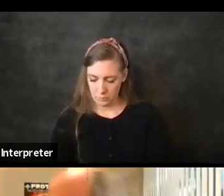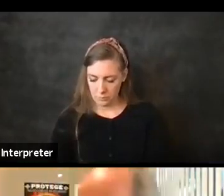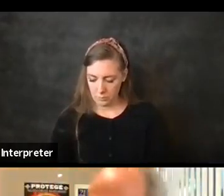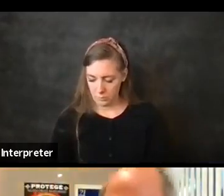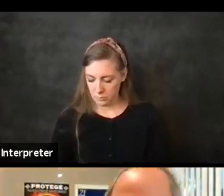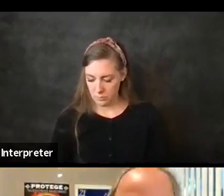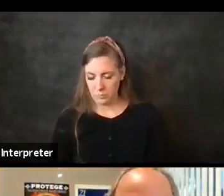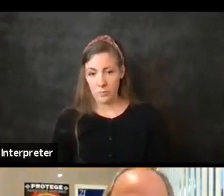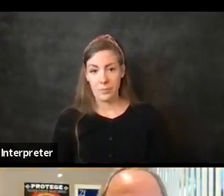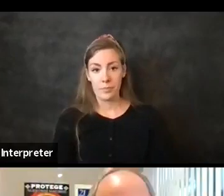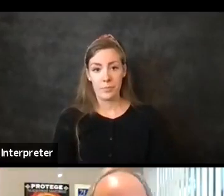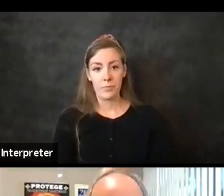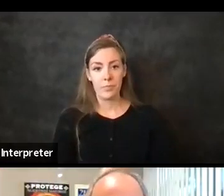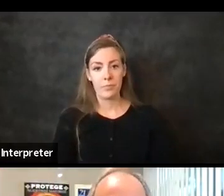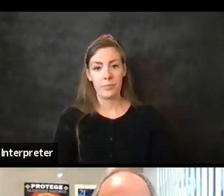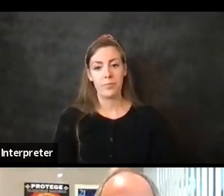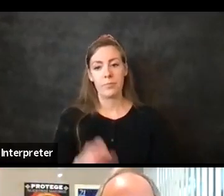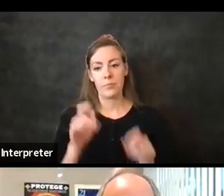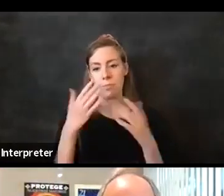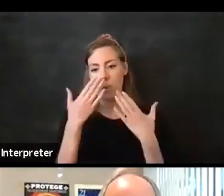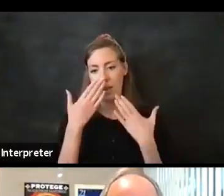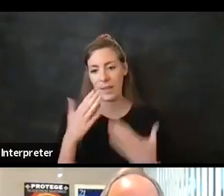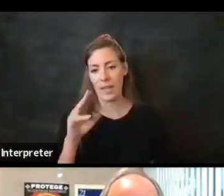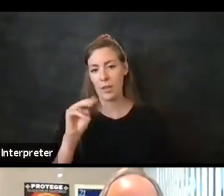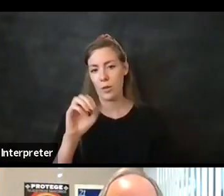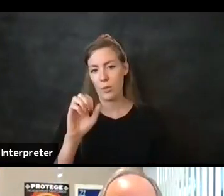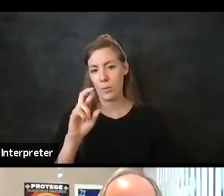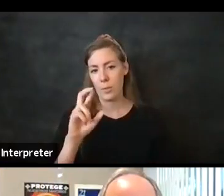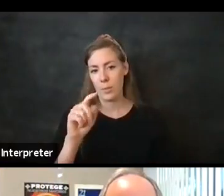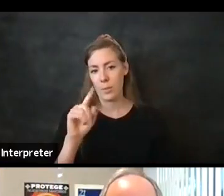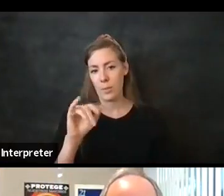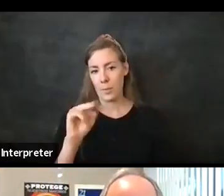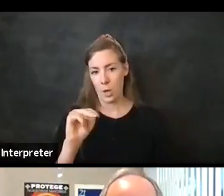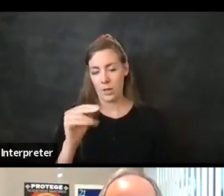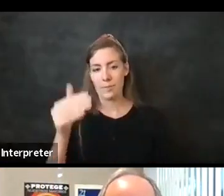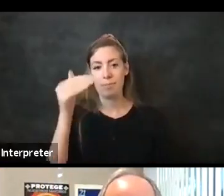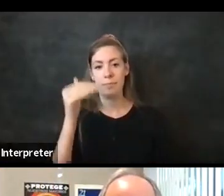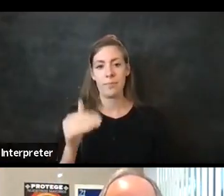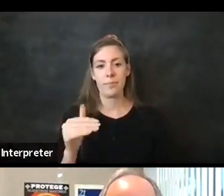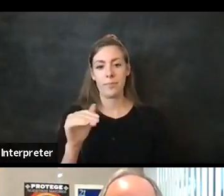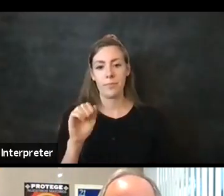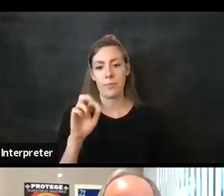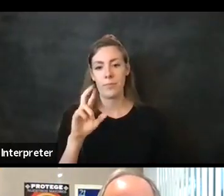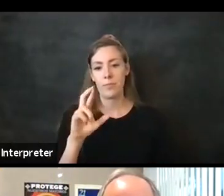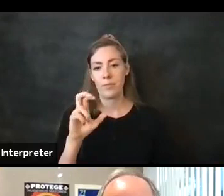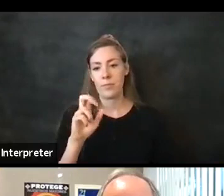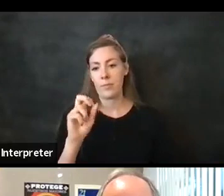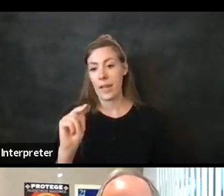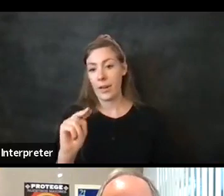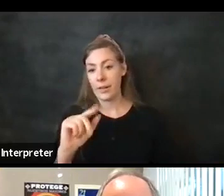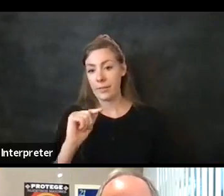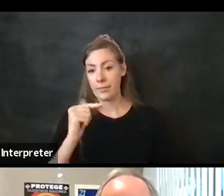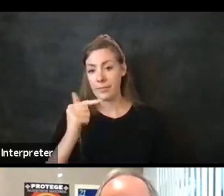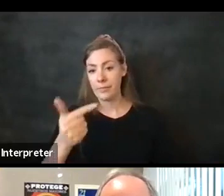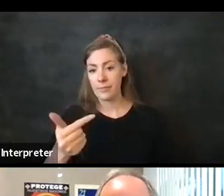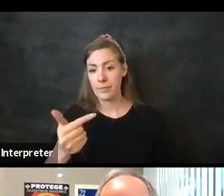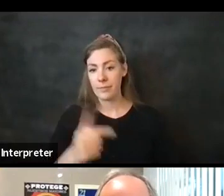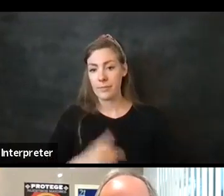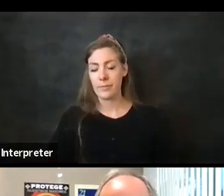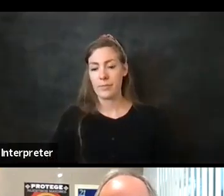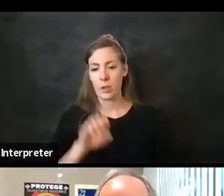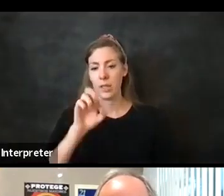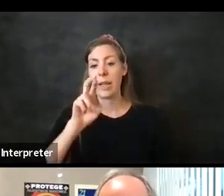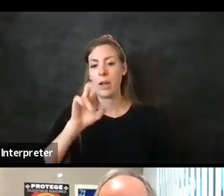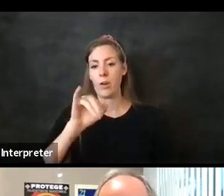Okay, thank you, Martin. Let's go to Aaron Alday. Aaron, you with